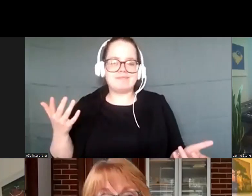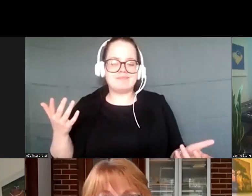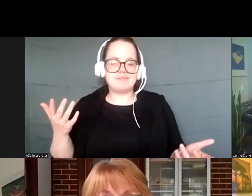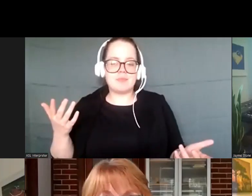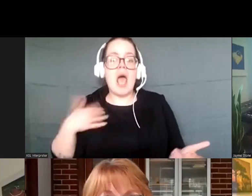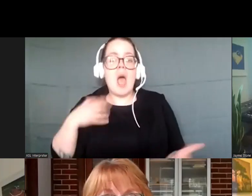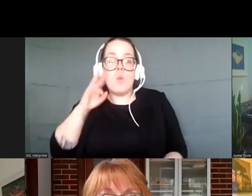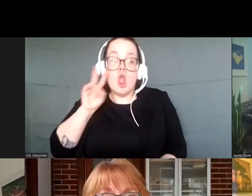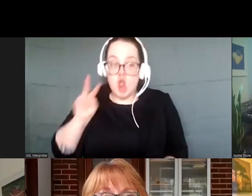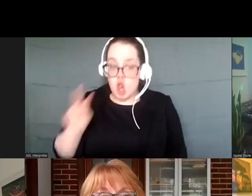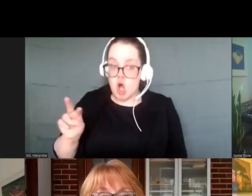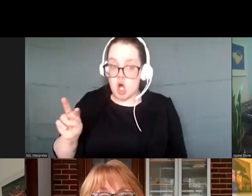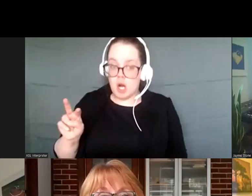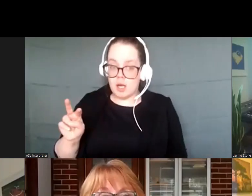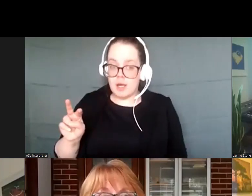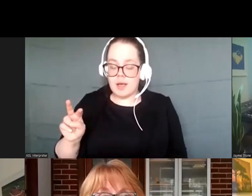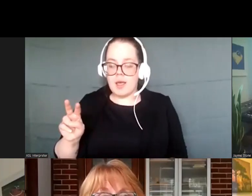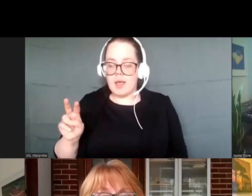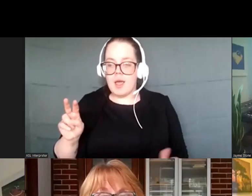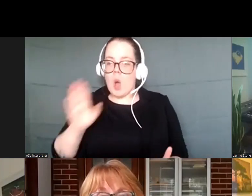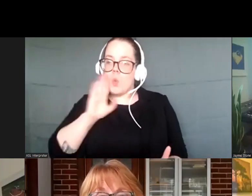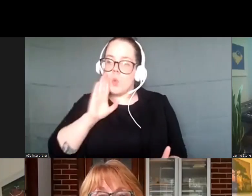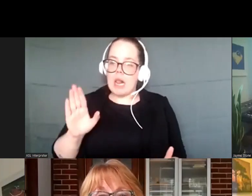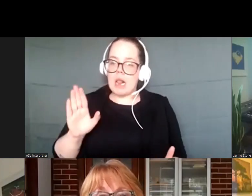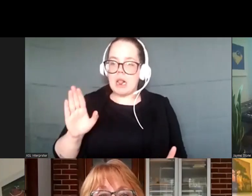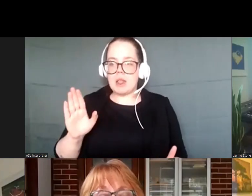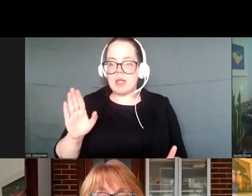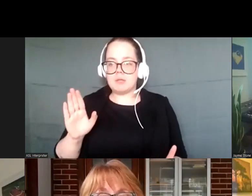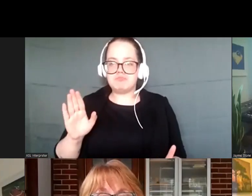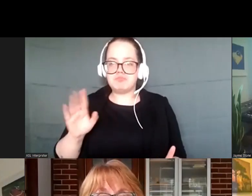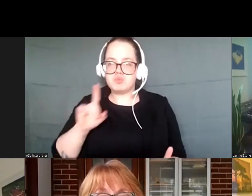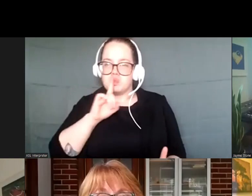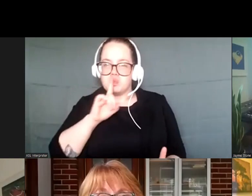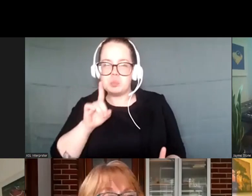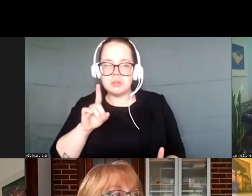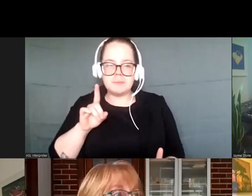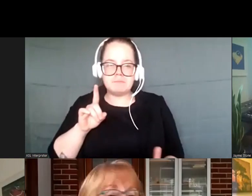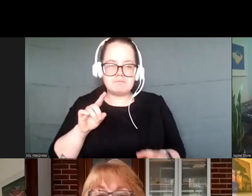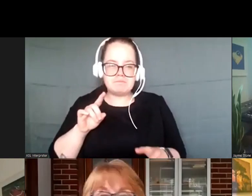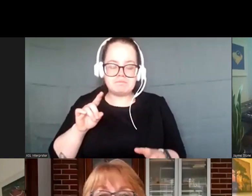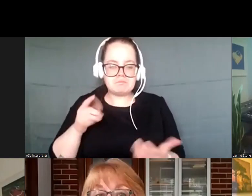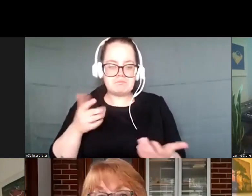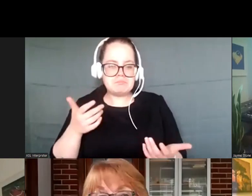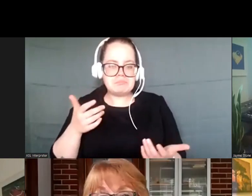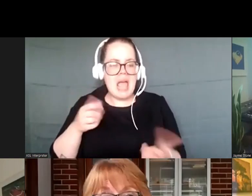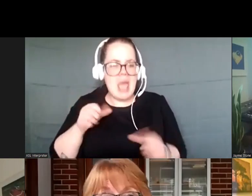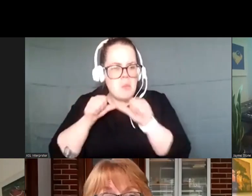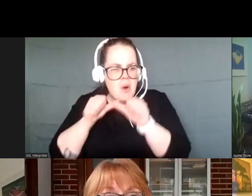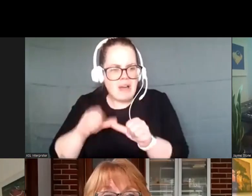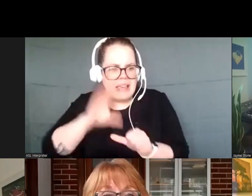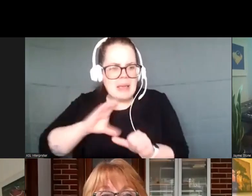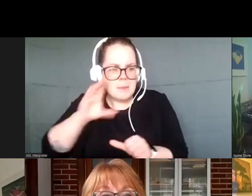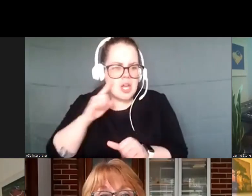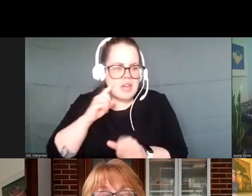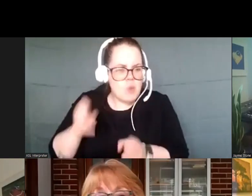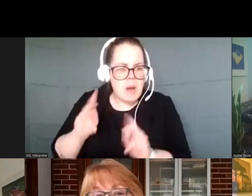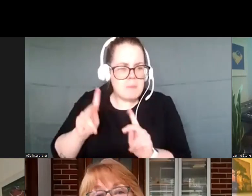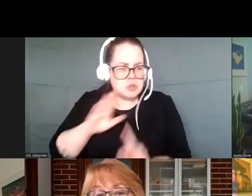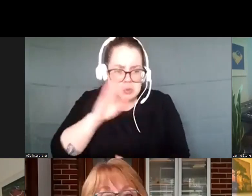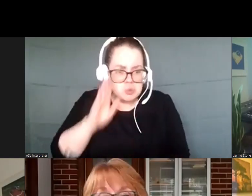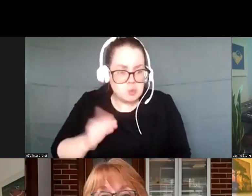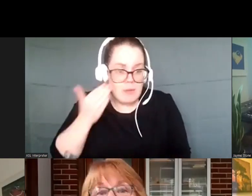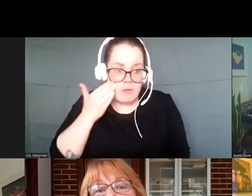look. I will keep my ear to the ground. You never know if I might